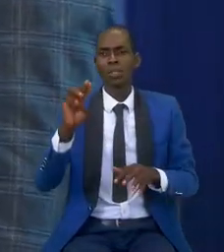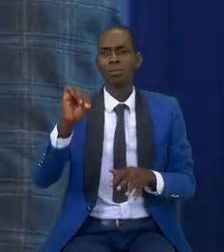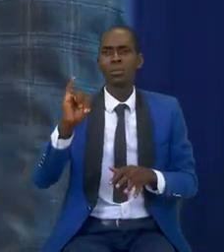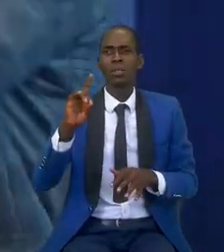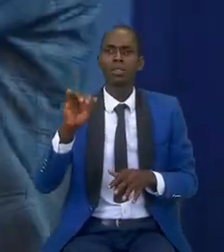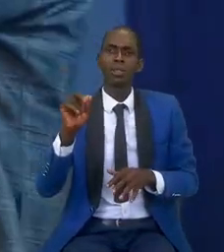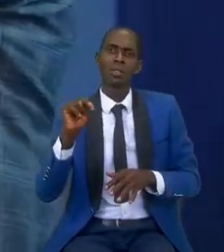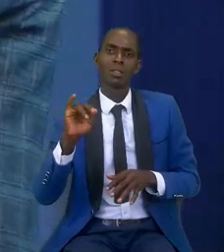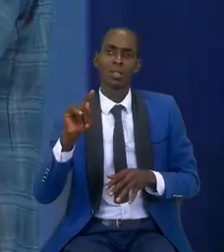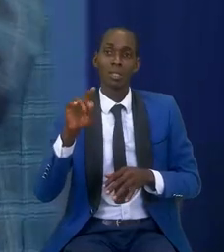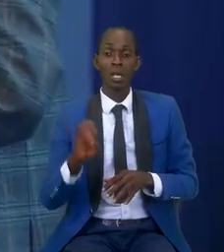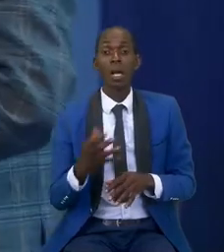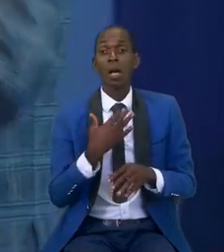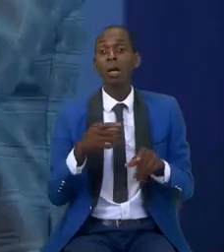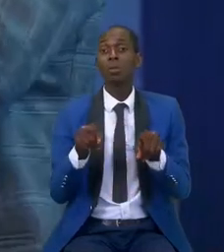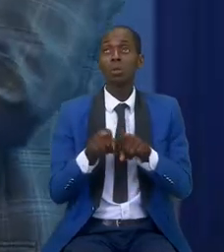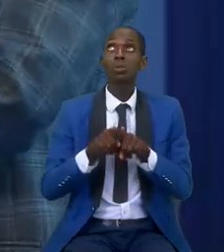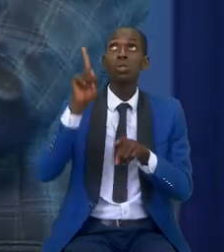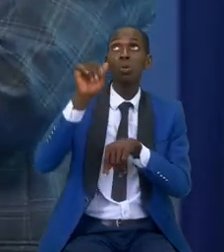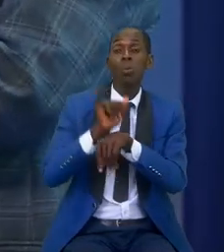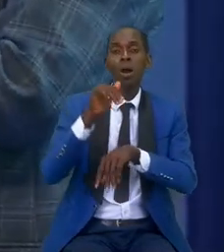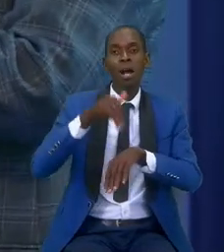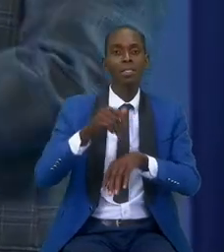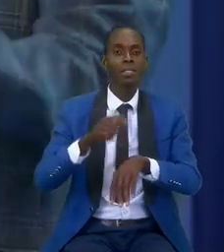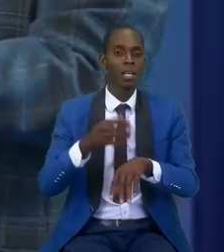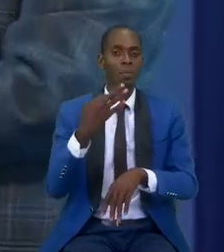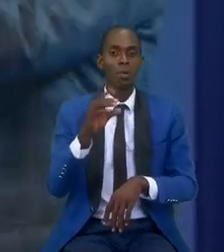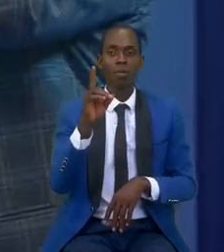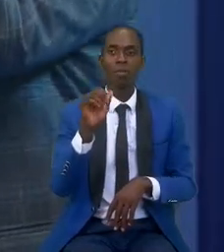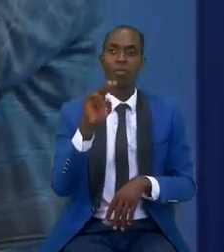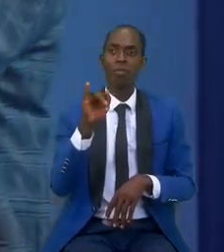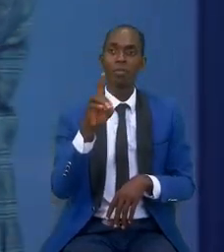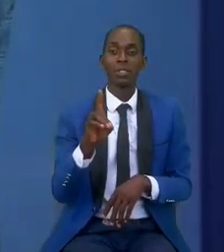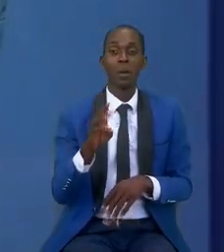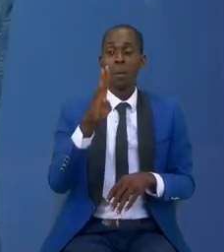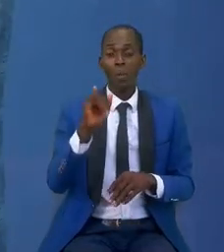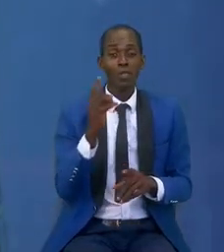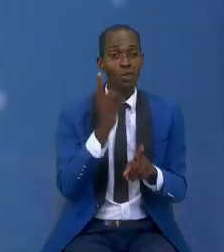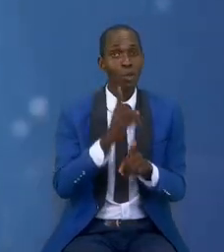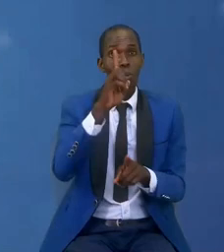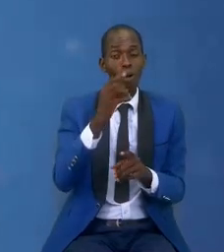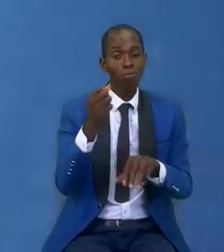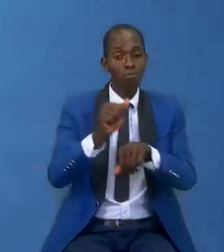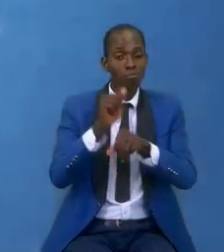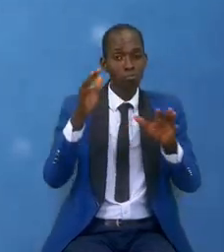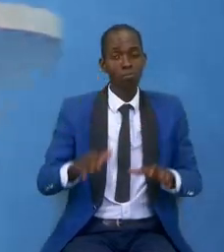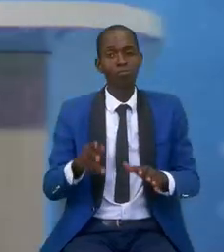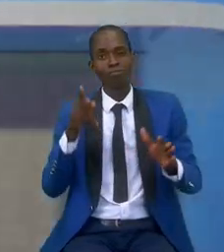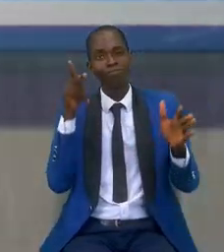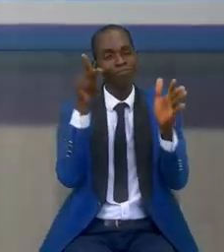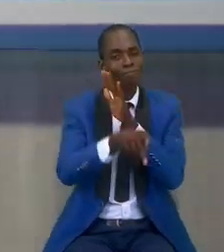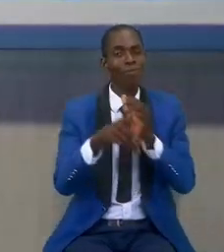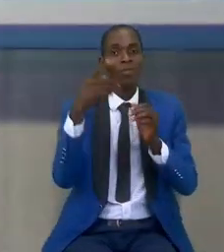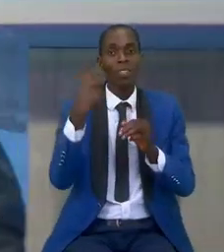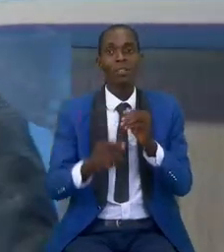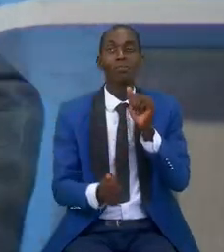sling of the stone he killed and destroyed the greatest enemy of the land Goliath award in the time